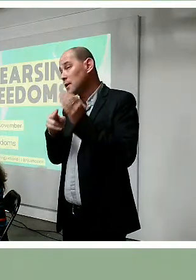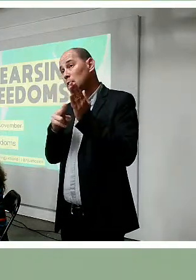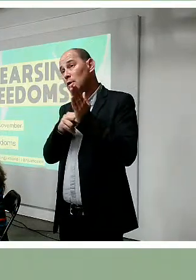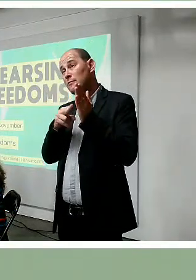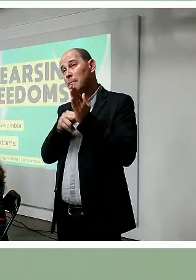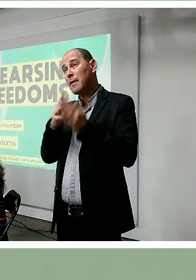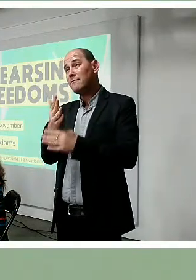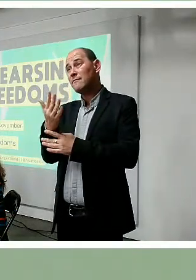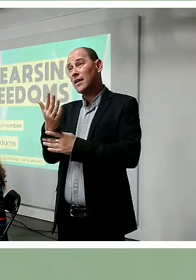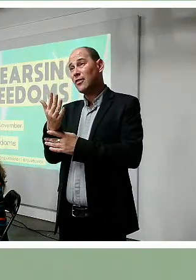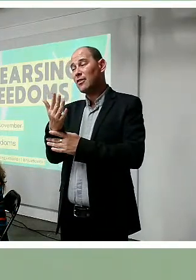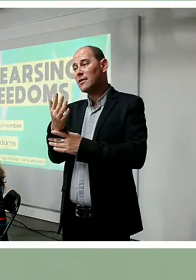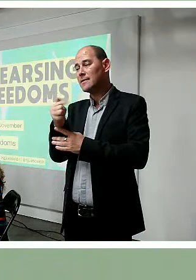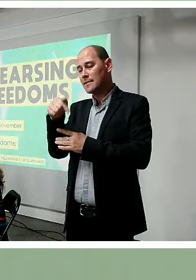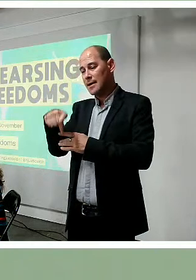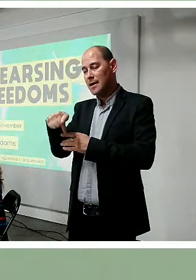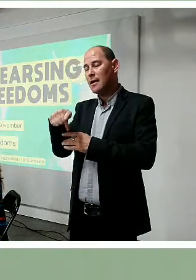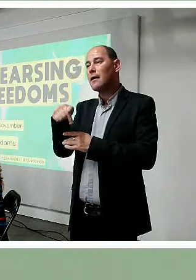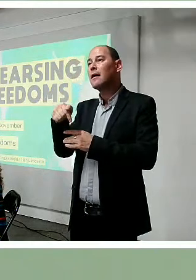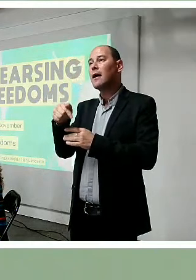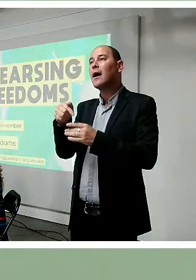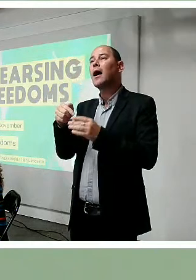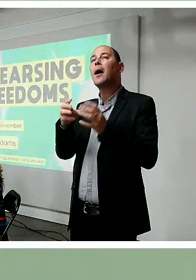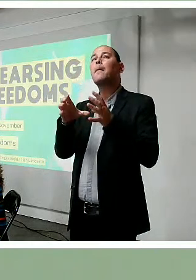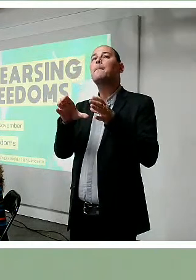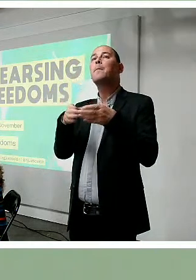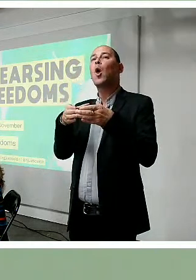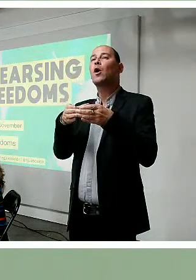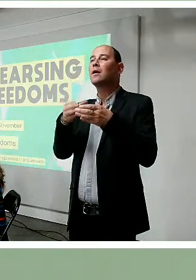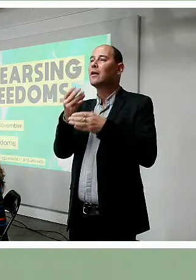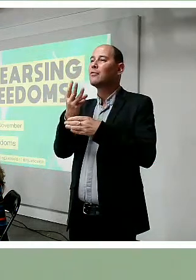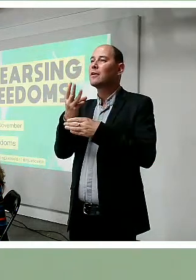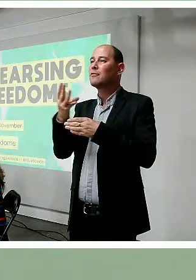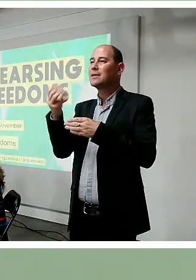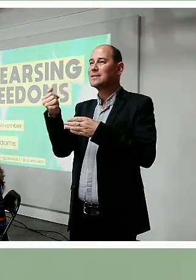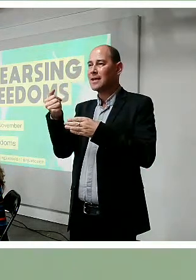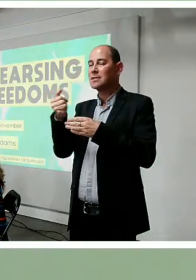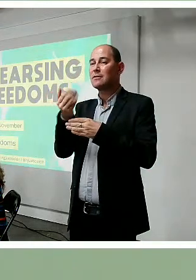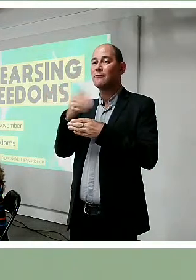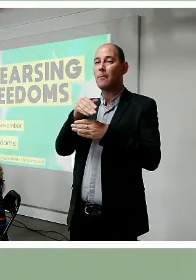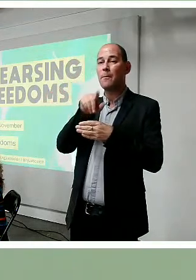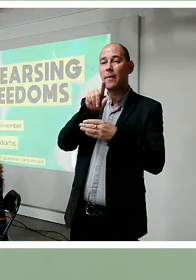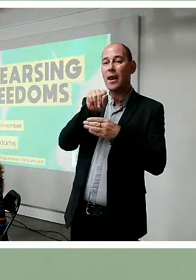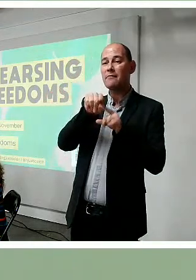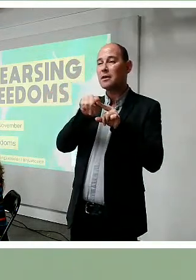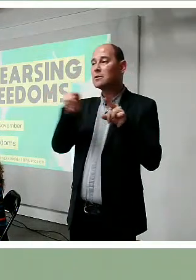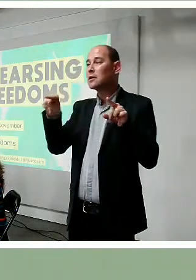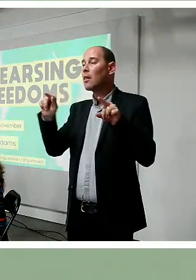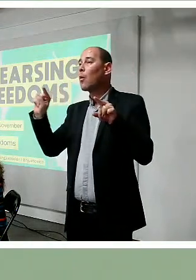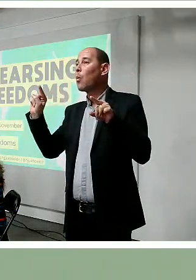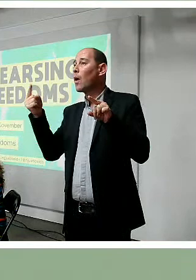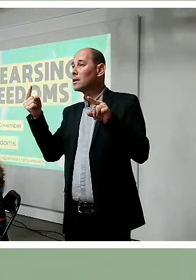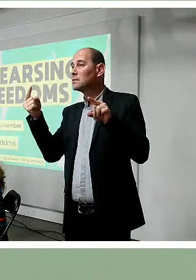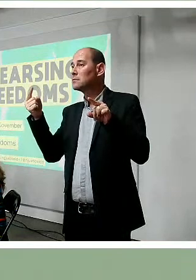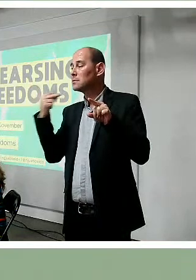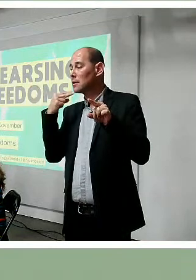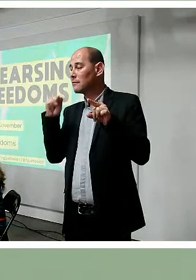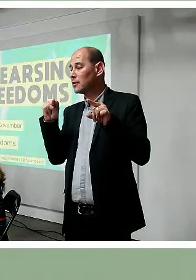we've been talking about here at Block 336, from 11 till 1 in the morning,